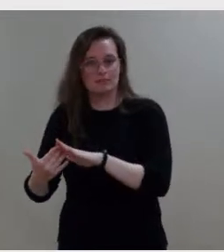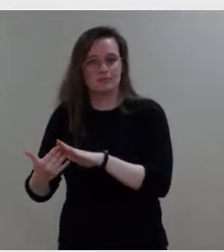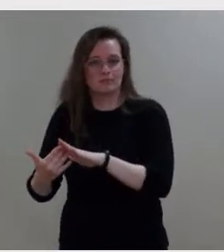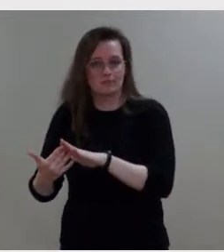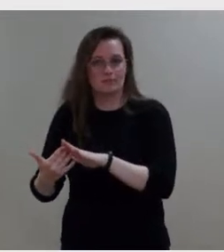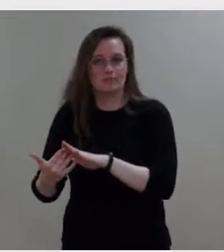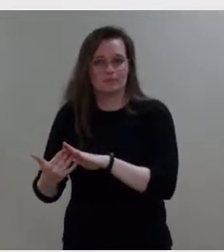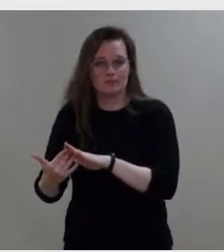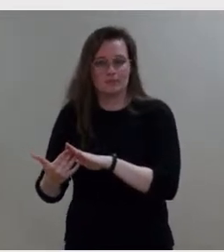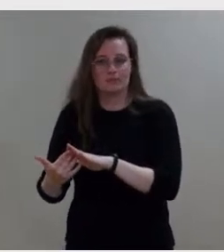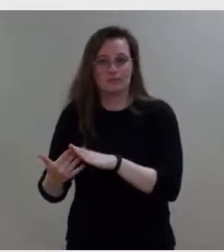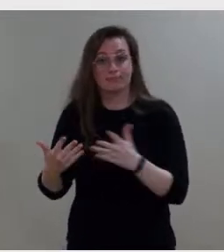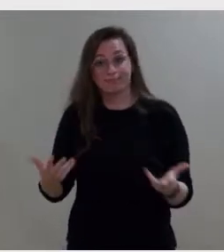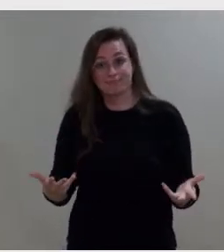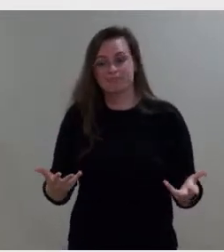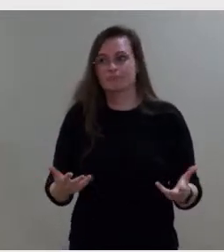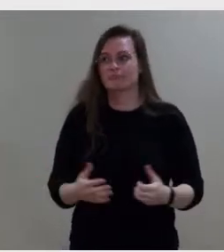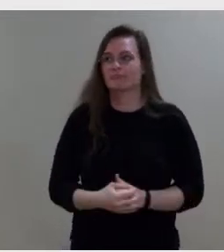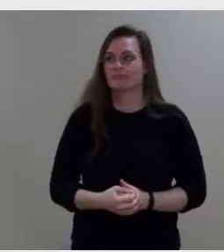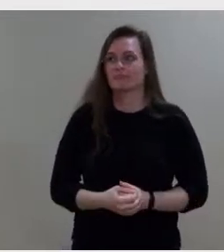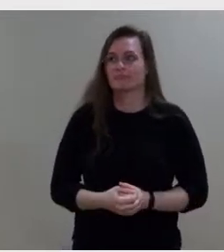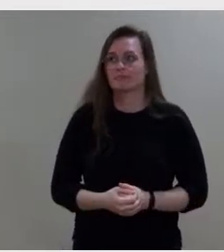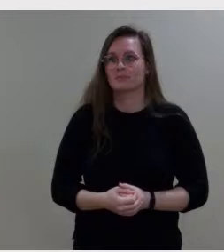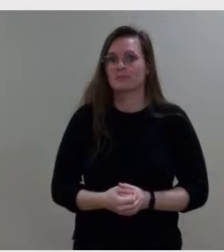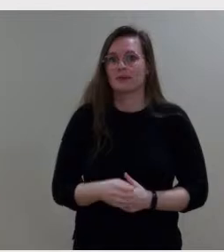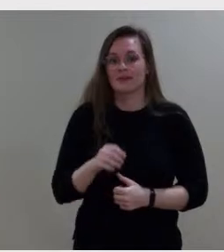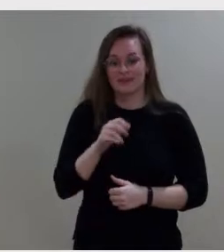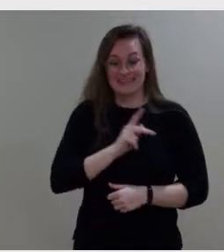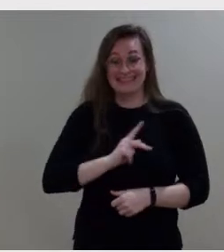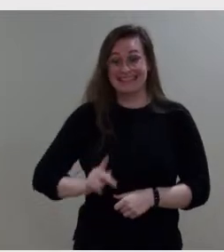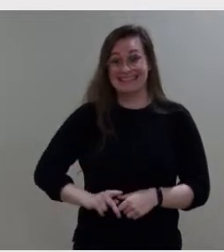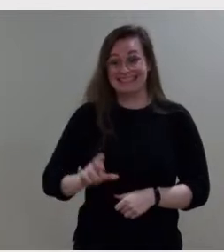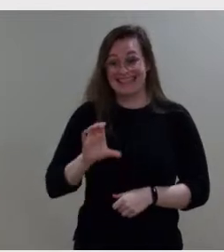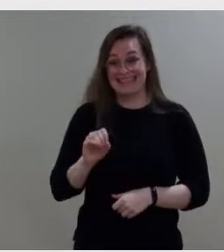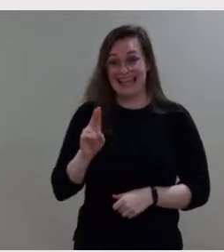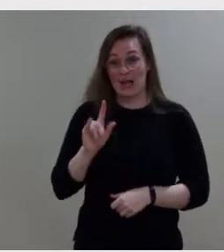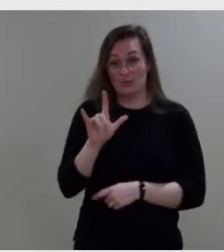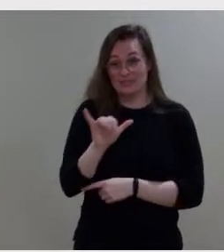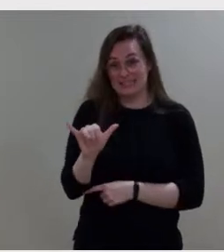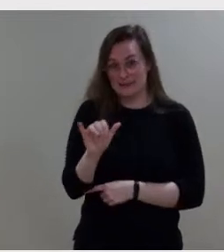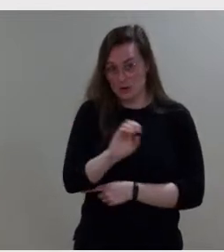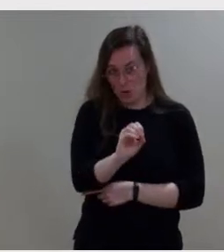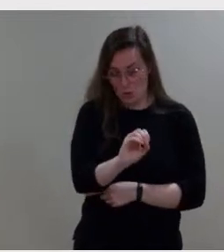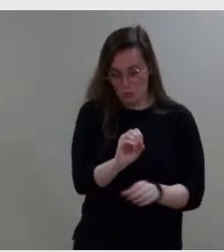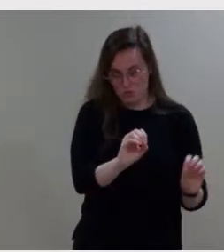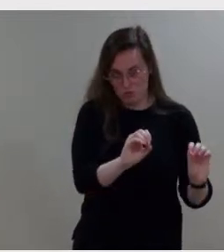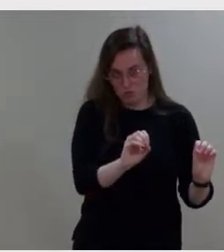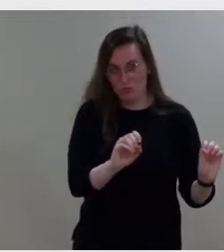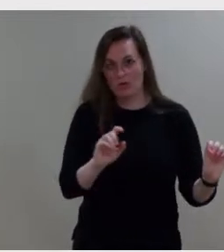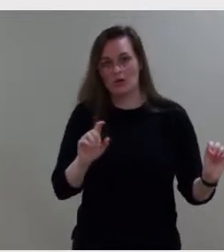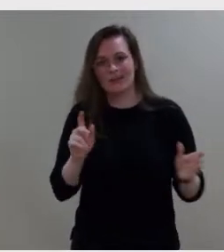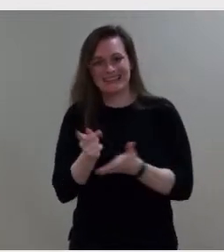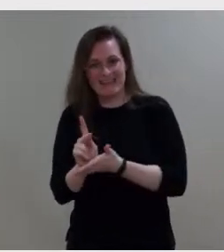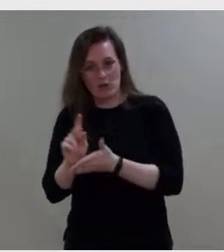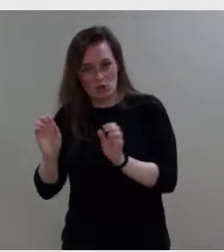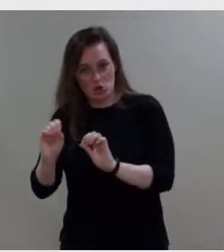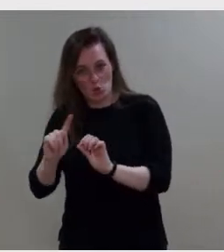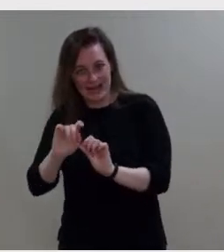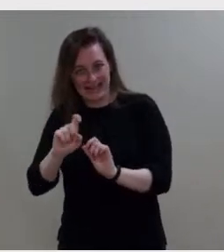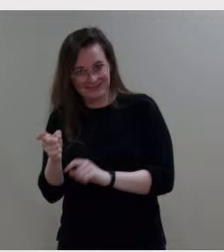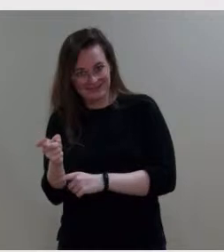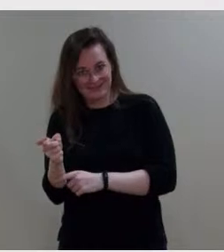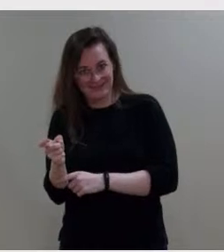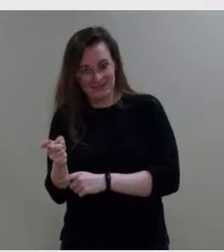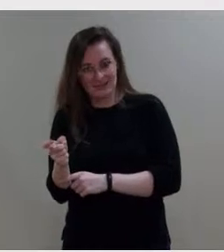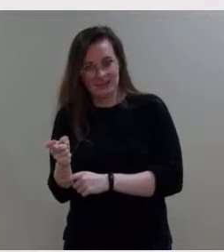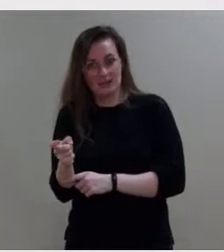Excuse me. Kings County does not have a deed-transfer tax. The town of Kentville does not have a deed-transfer tax. The best